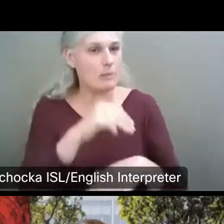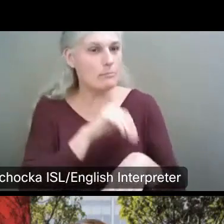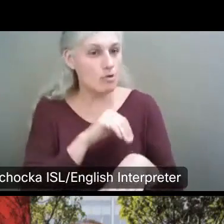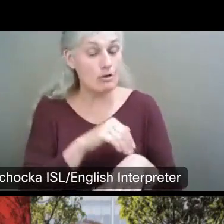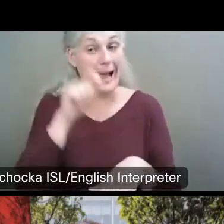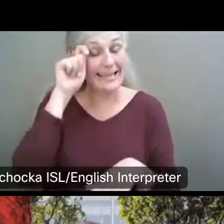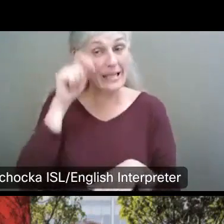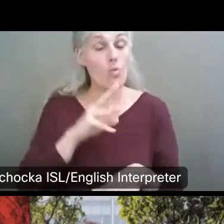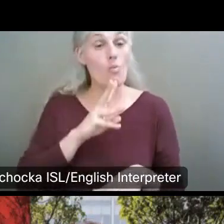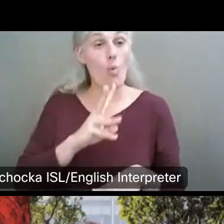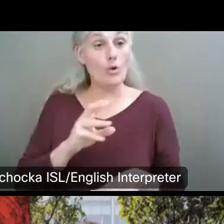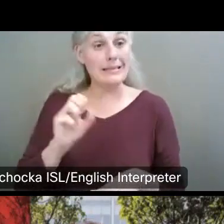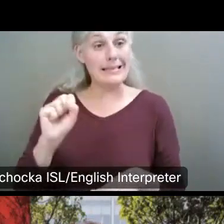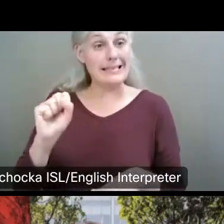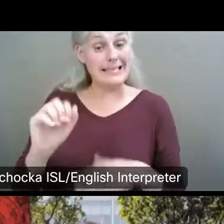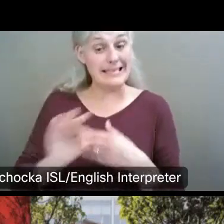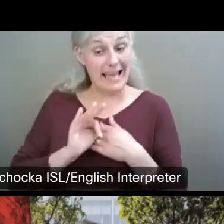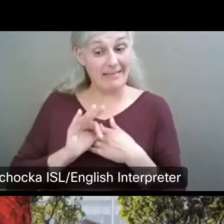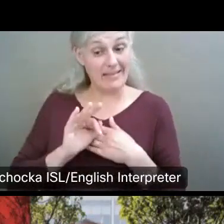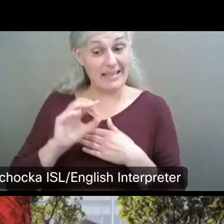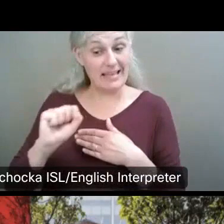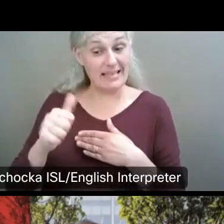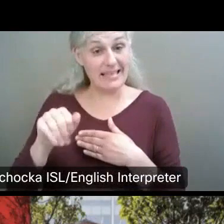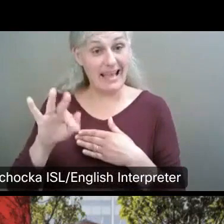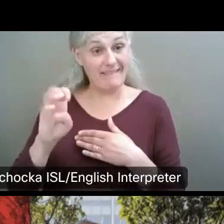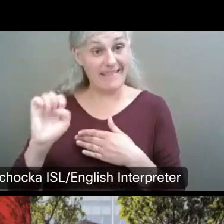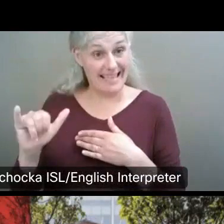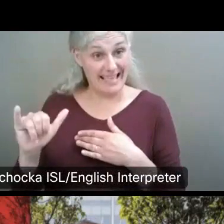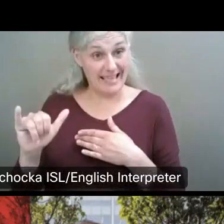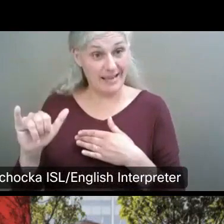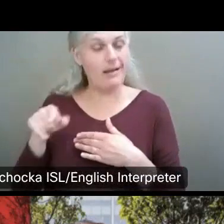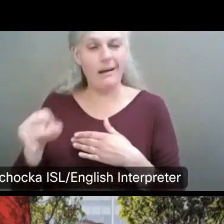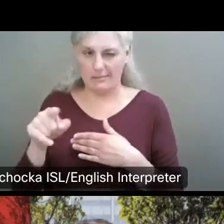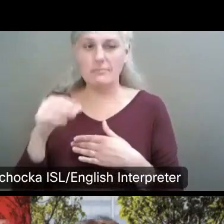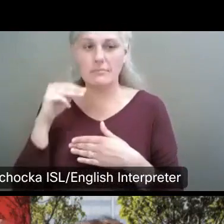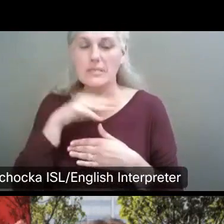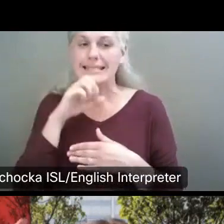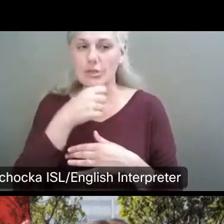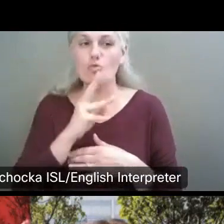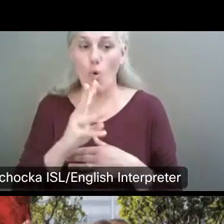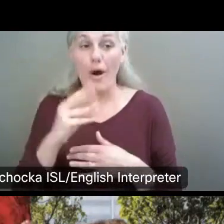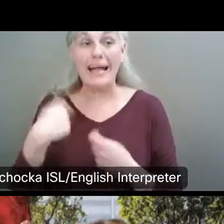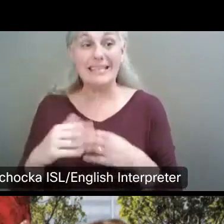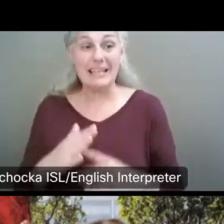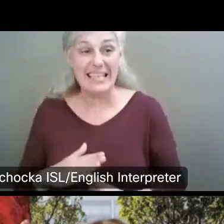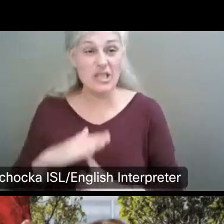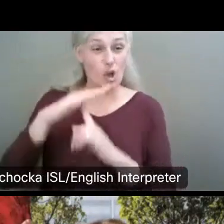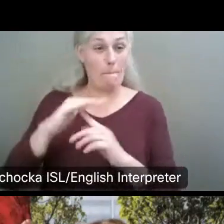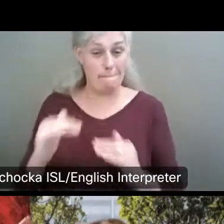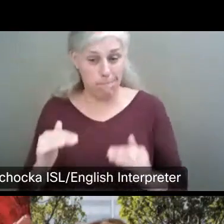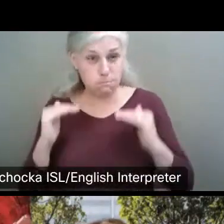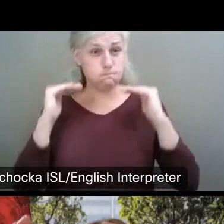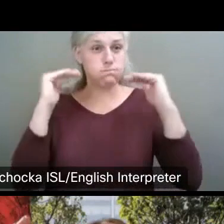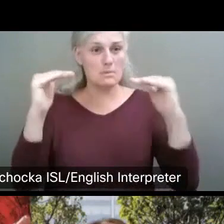real buzzword at the moment. Everybody's paying attention to that. And then the final level, the highest level of all,